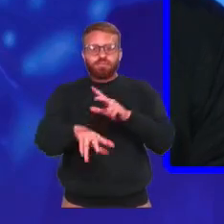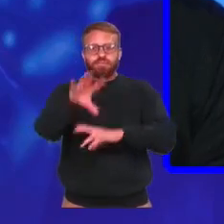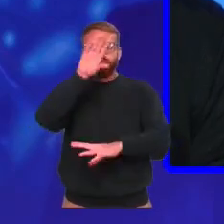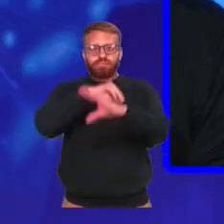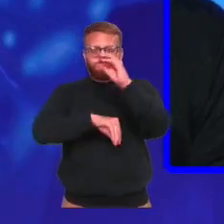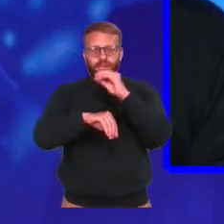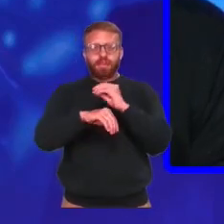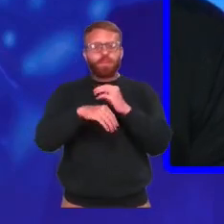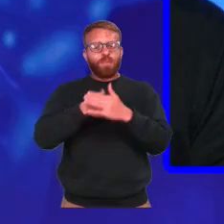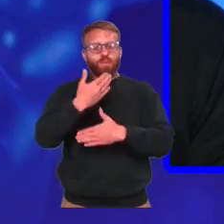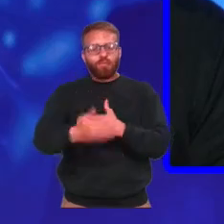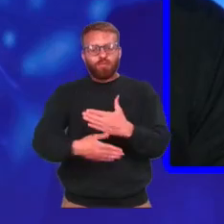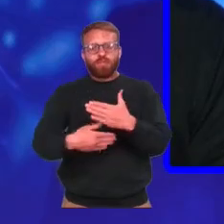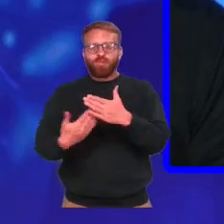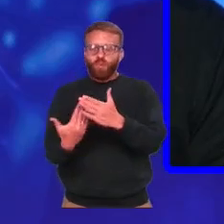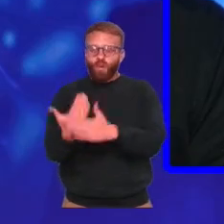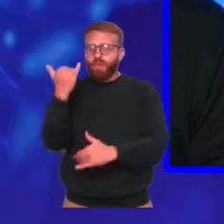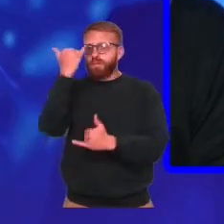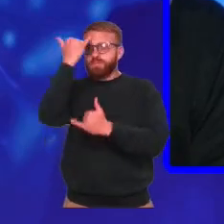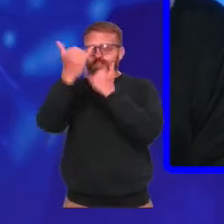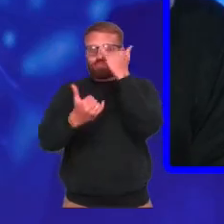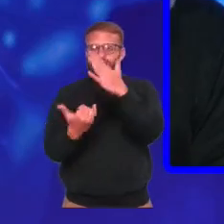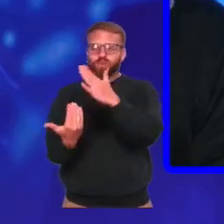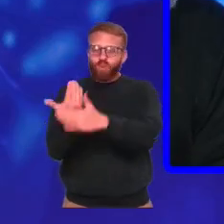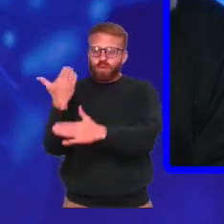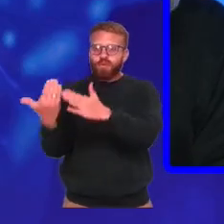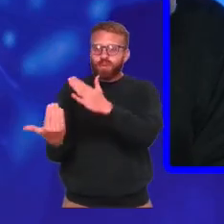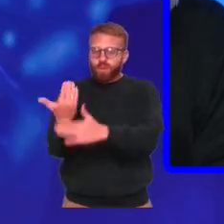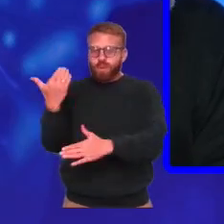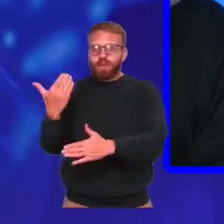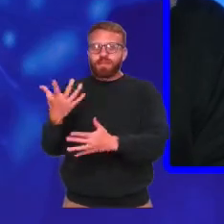all the things that we're doing as we broaden the platforms we support.